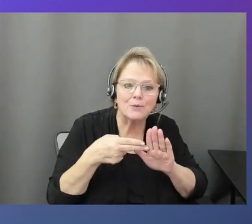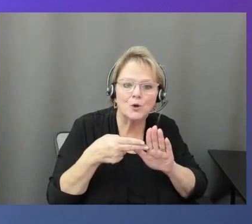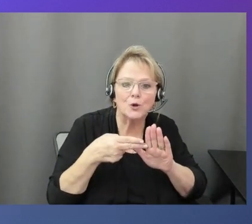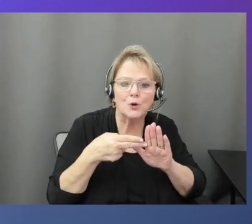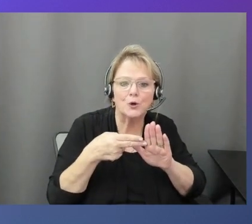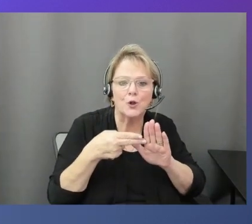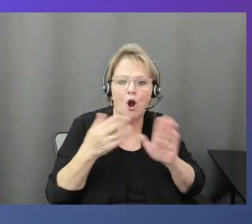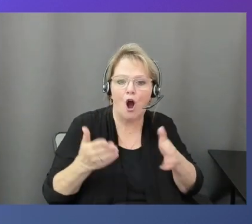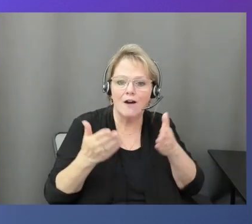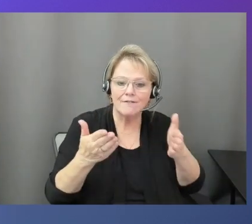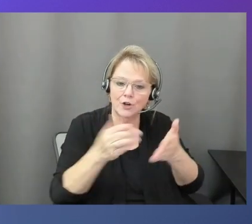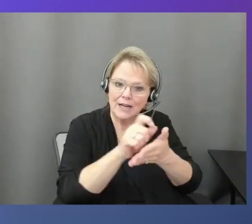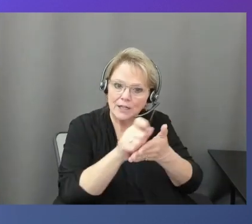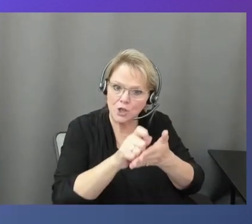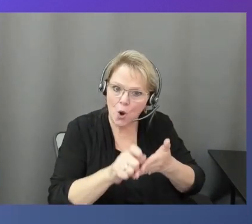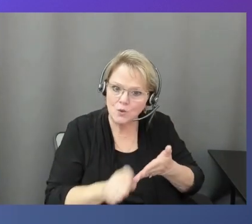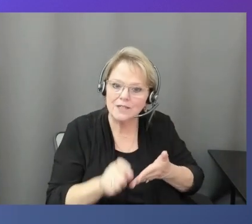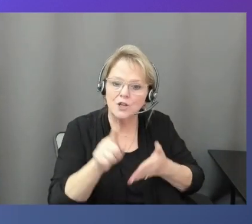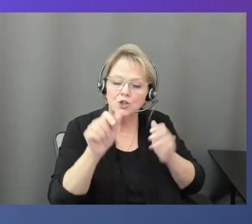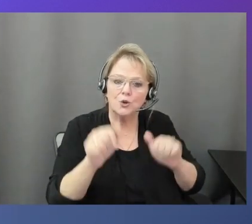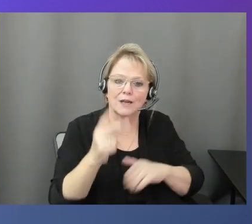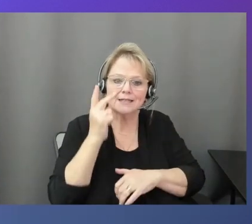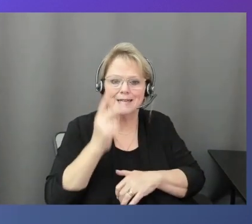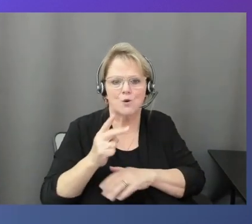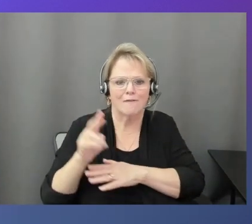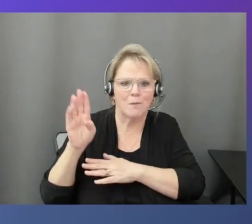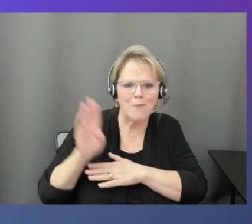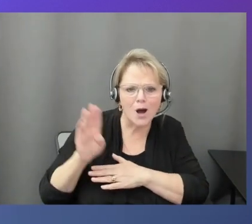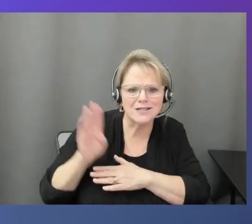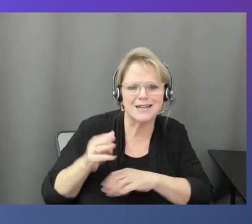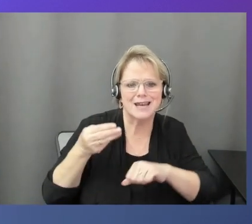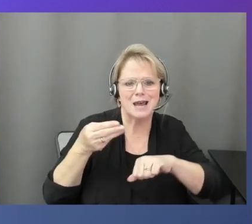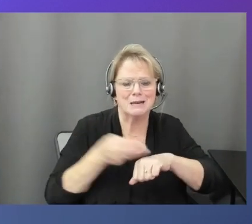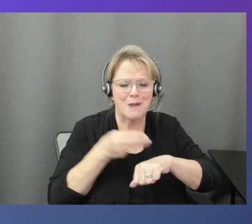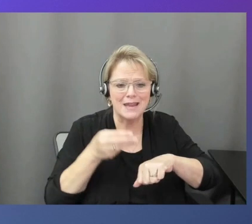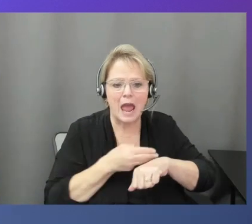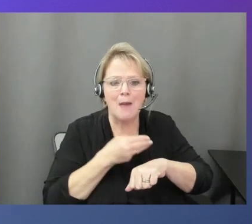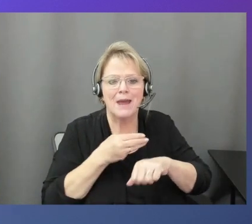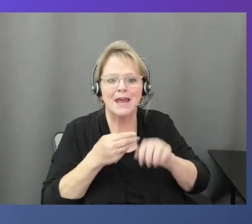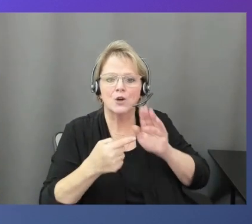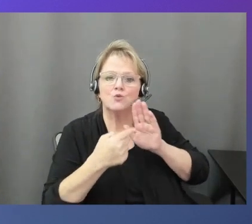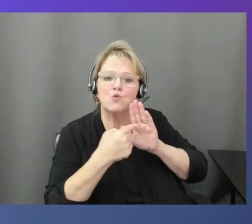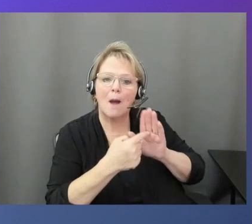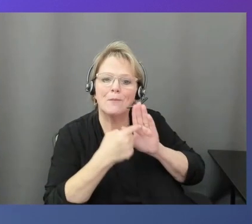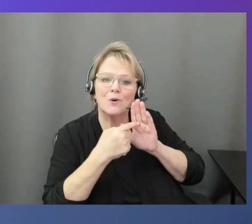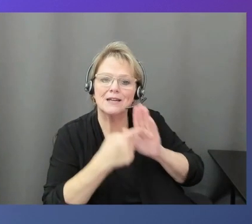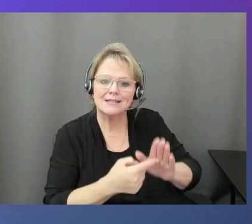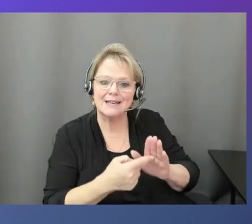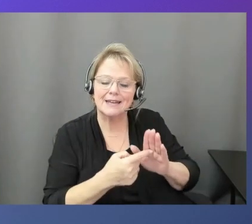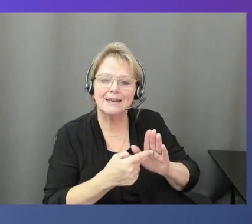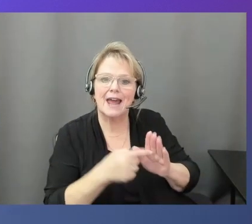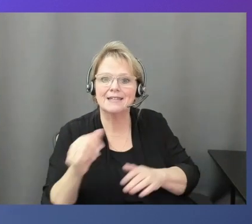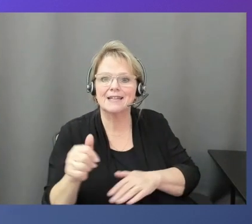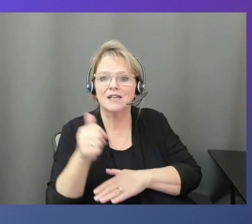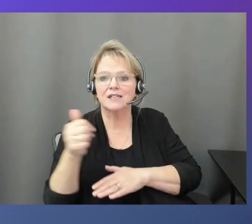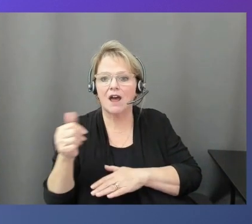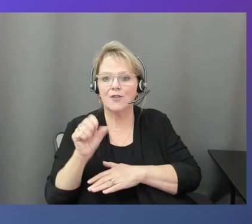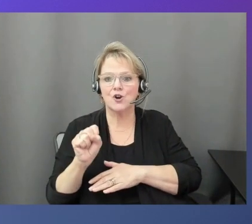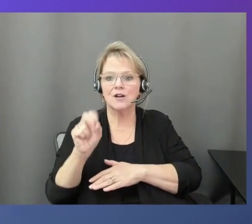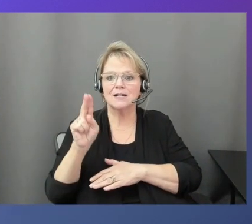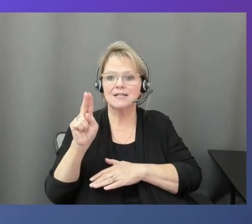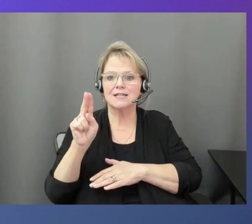nodes, you've got Boston, you've got Miami, and so it's just represented as yet another subnet. So I think that's a really key point, that we've